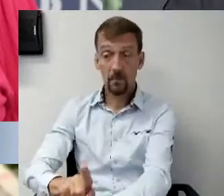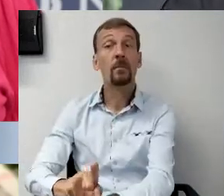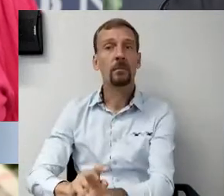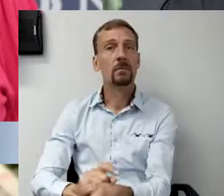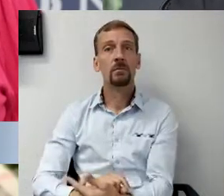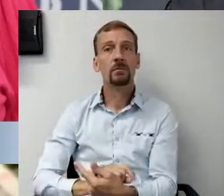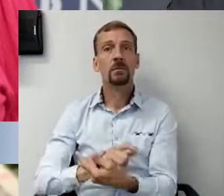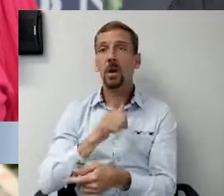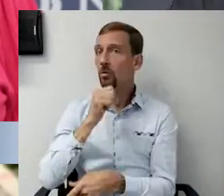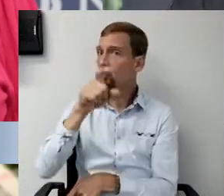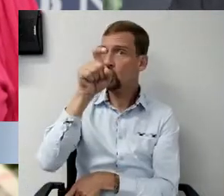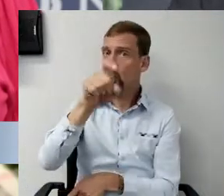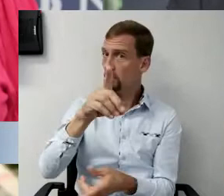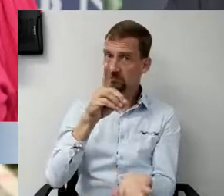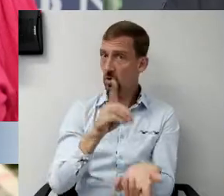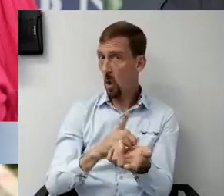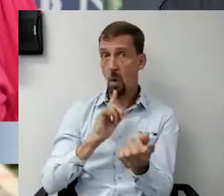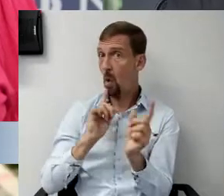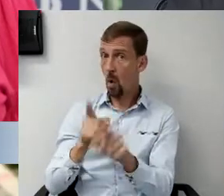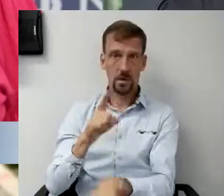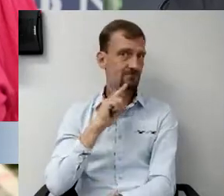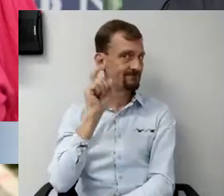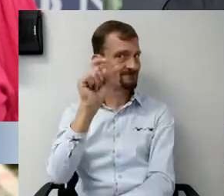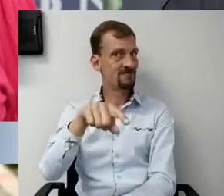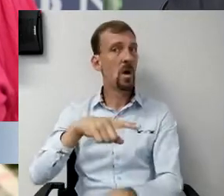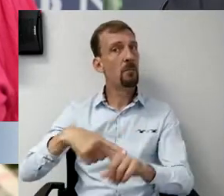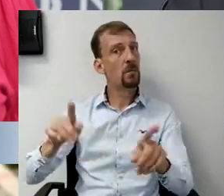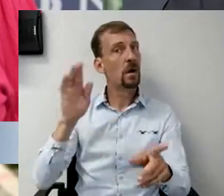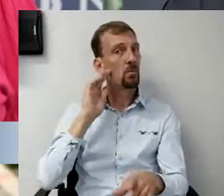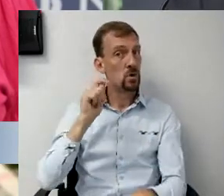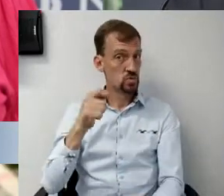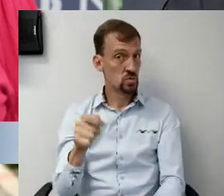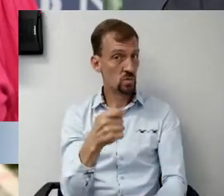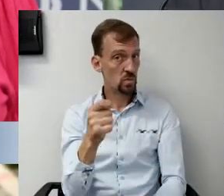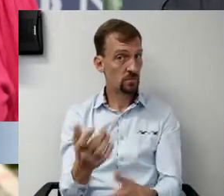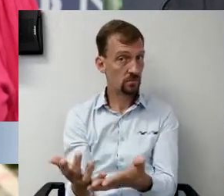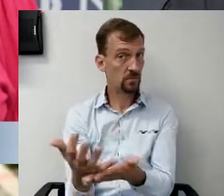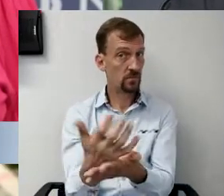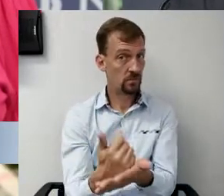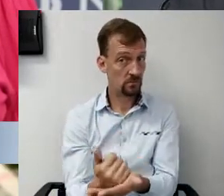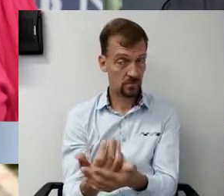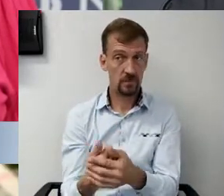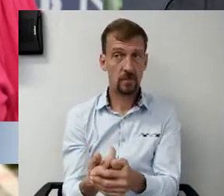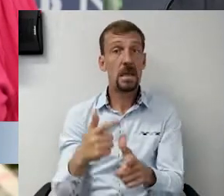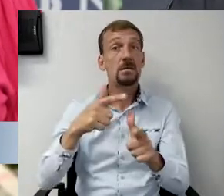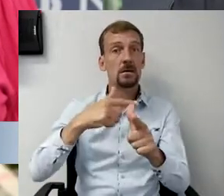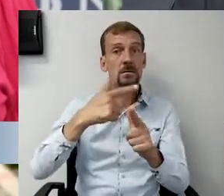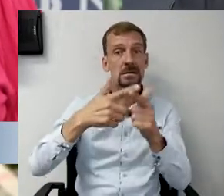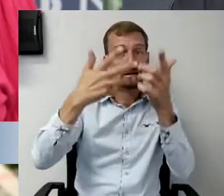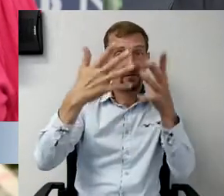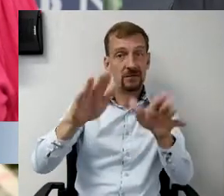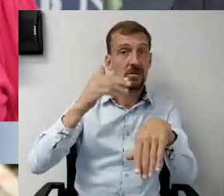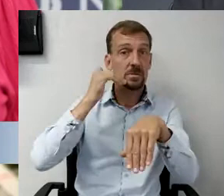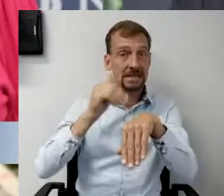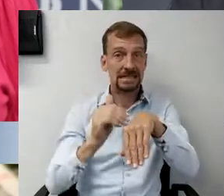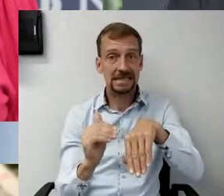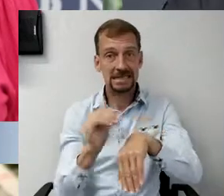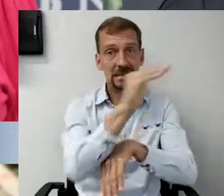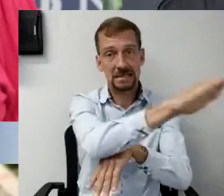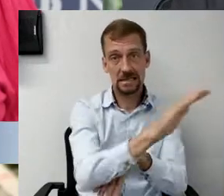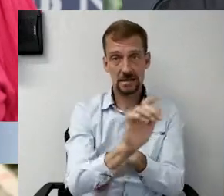don't need a physician's order, but they will collect a specimen from you. They will then send it to a commercial